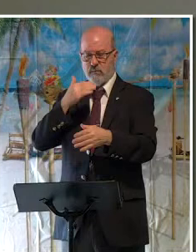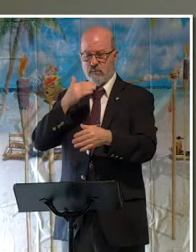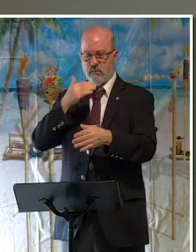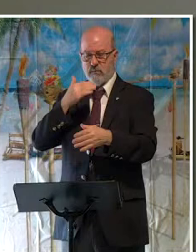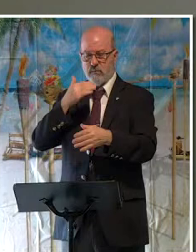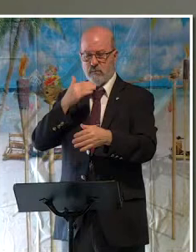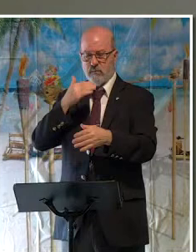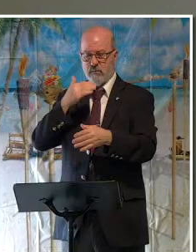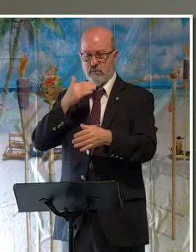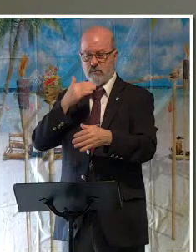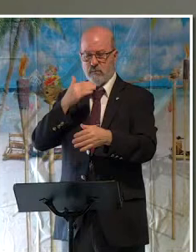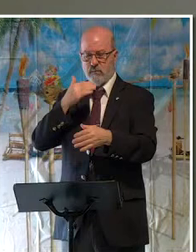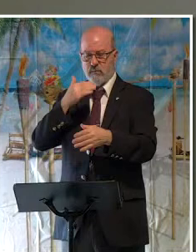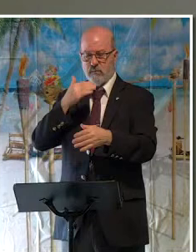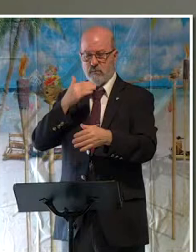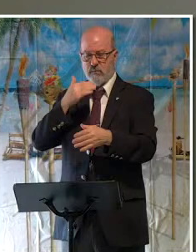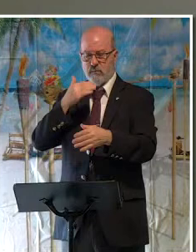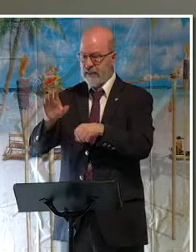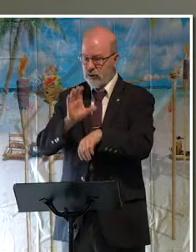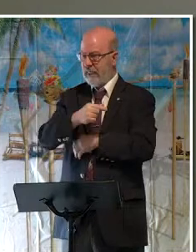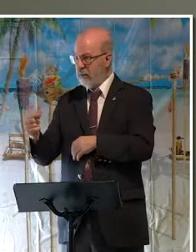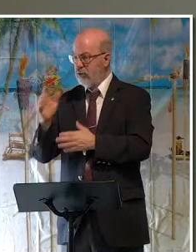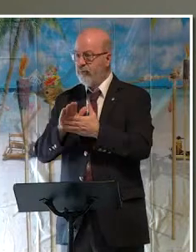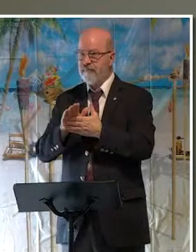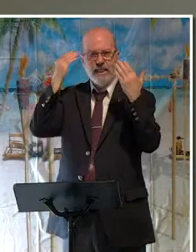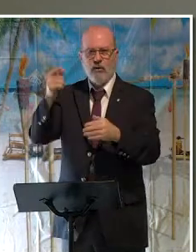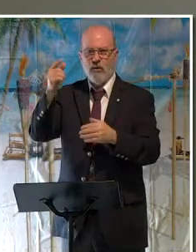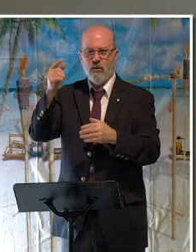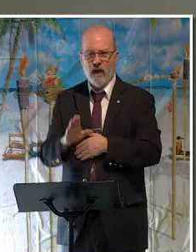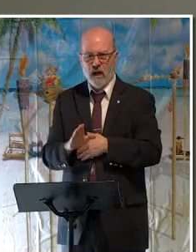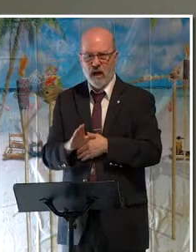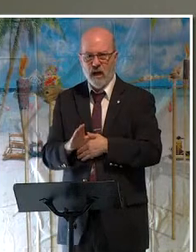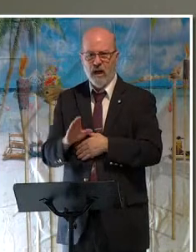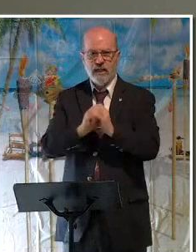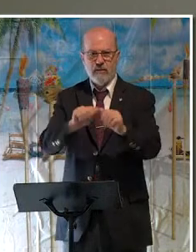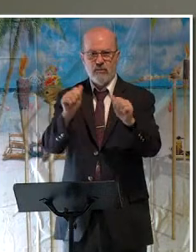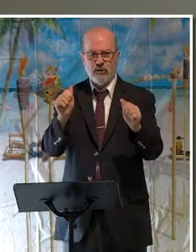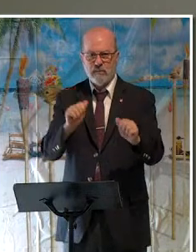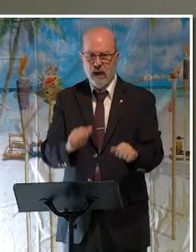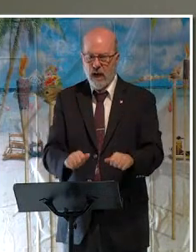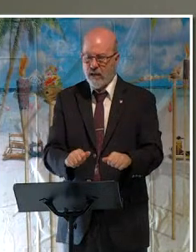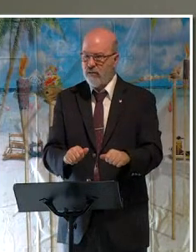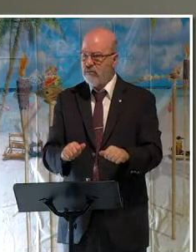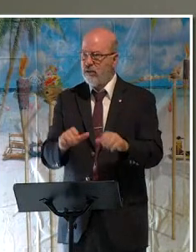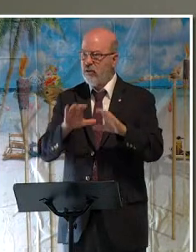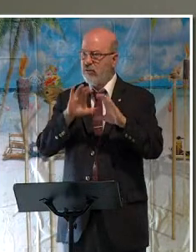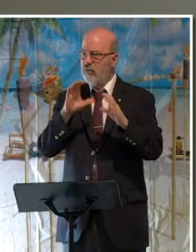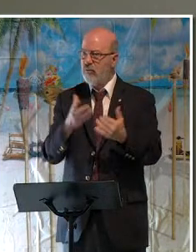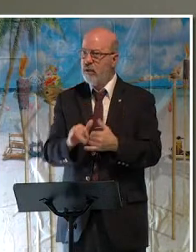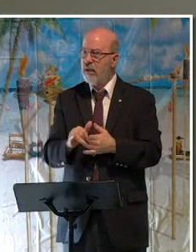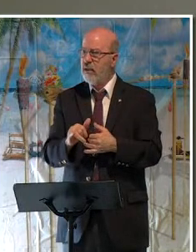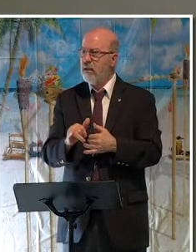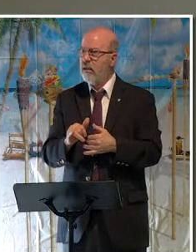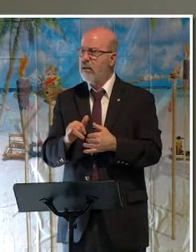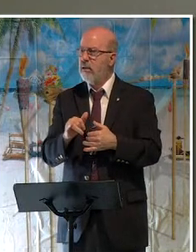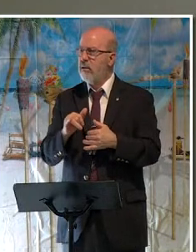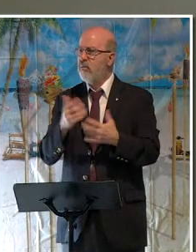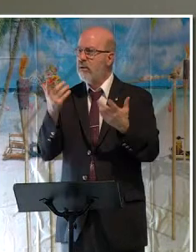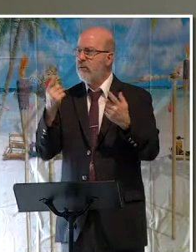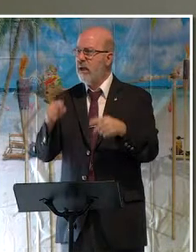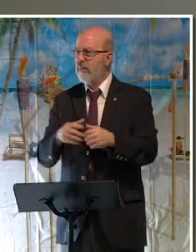and they know not God? They are idolaters and materialistic. You want to know what it's going to be